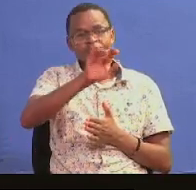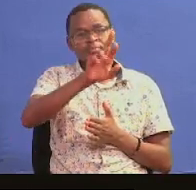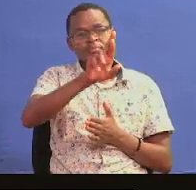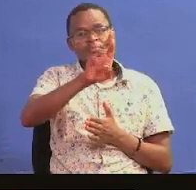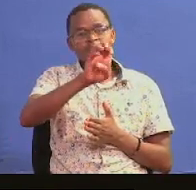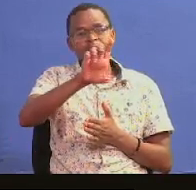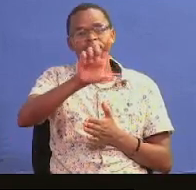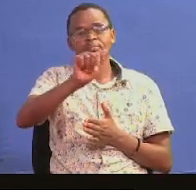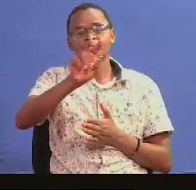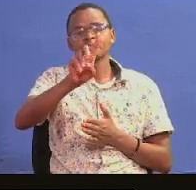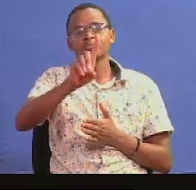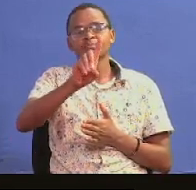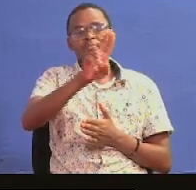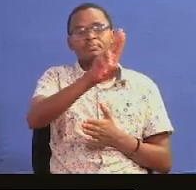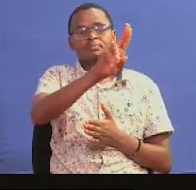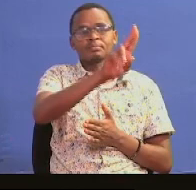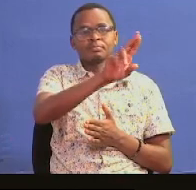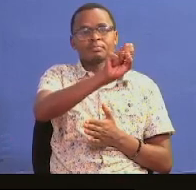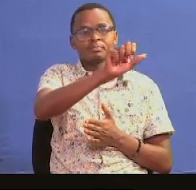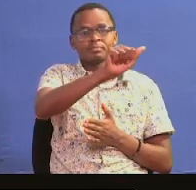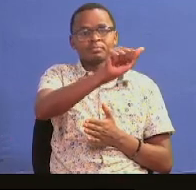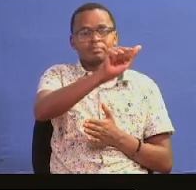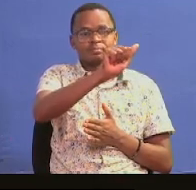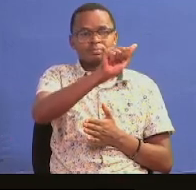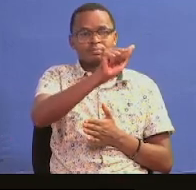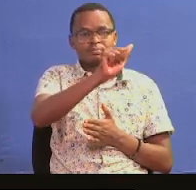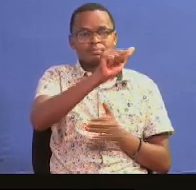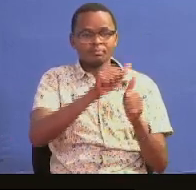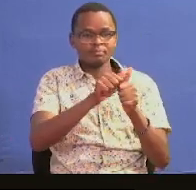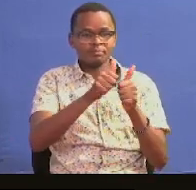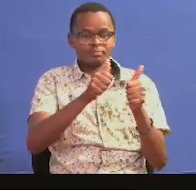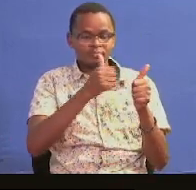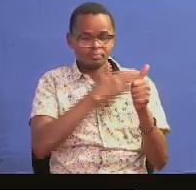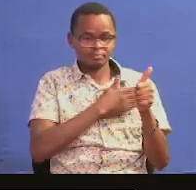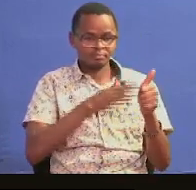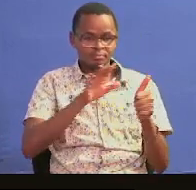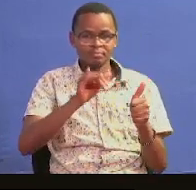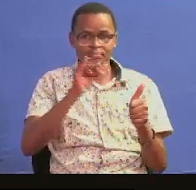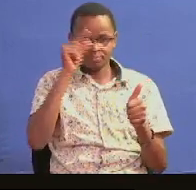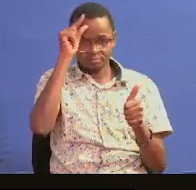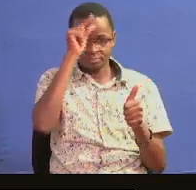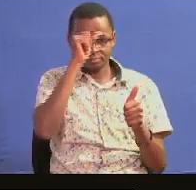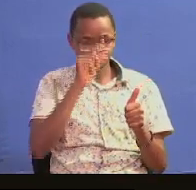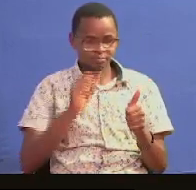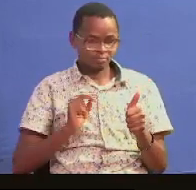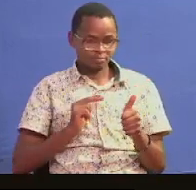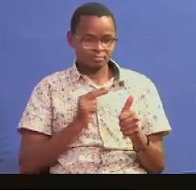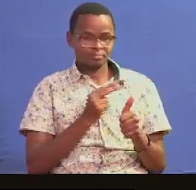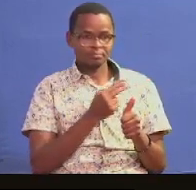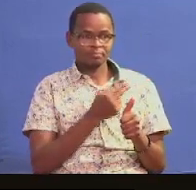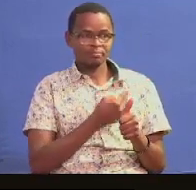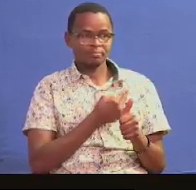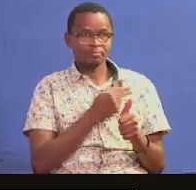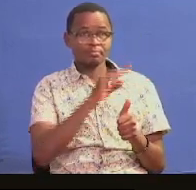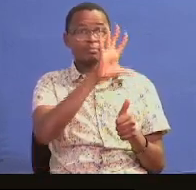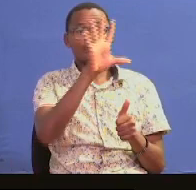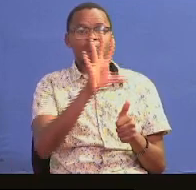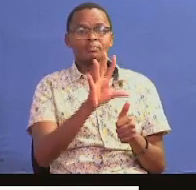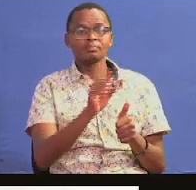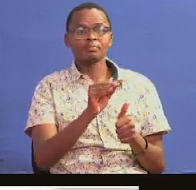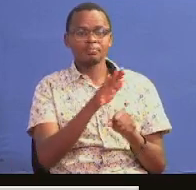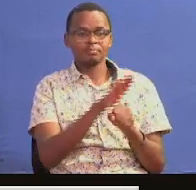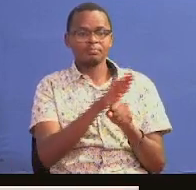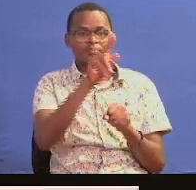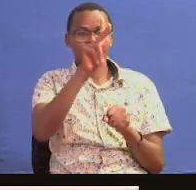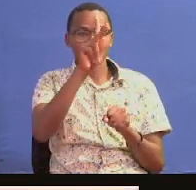Ireland, Canada, USA, UK, they are well appreciated by their governments. But us in our African